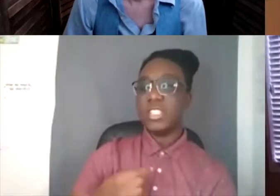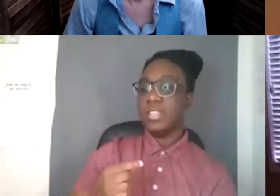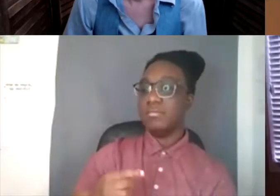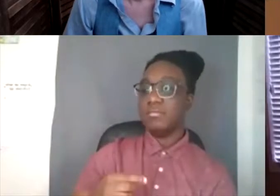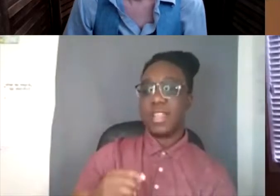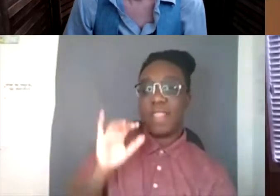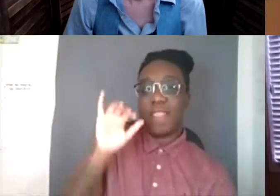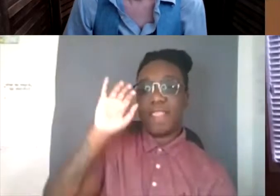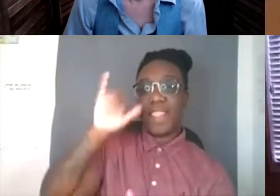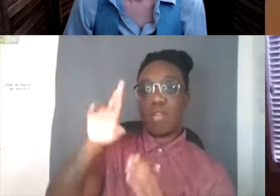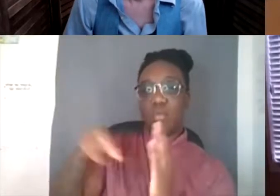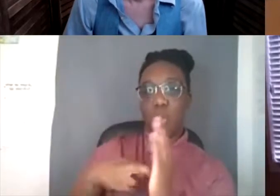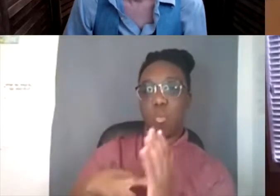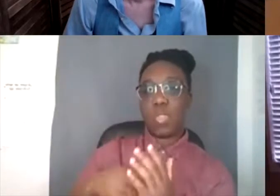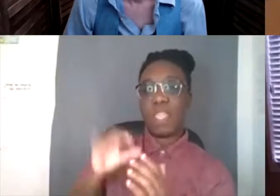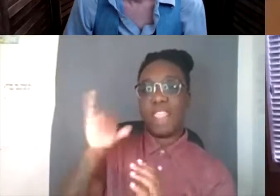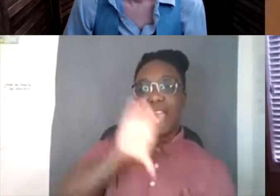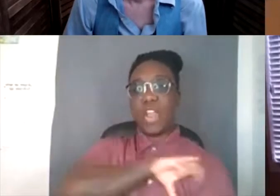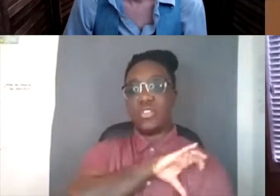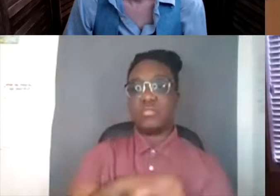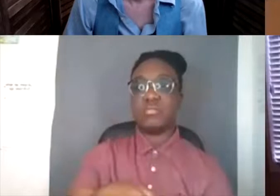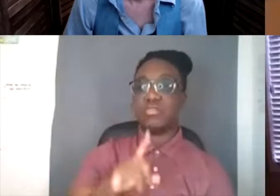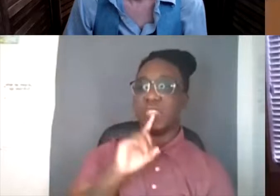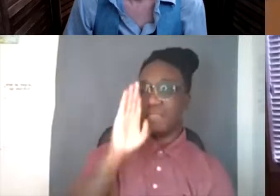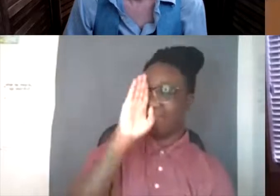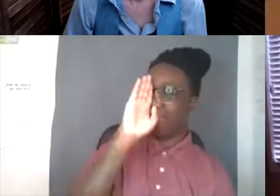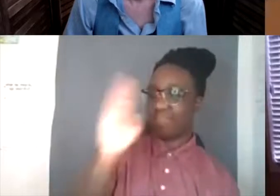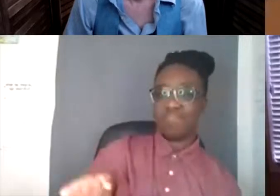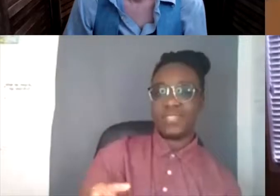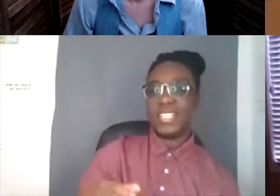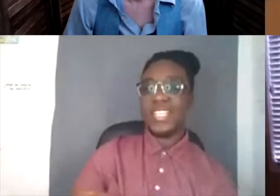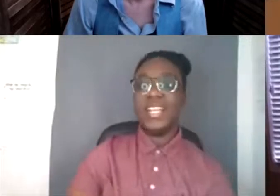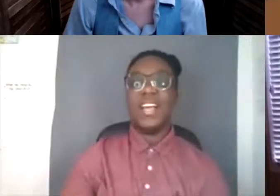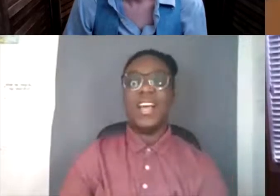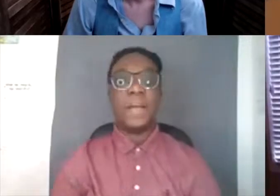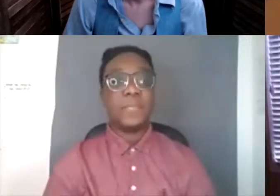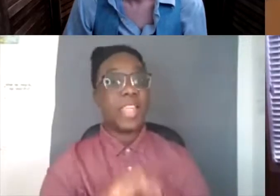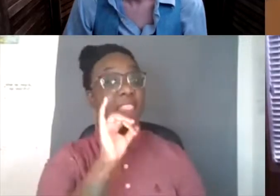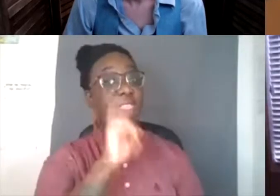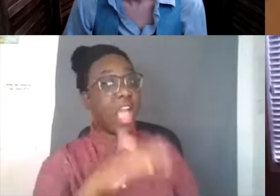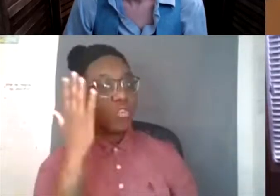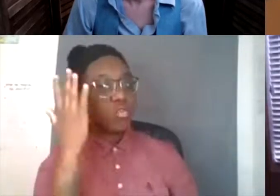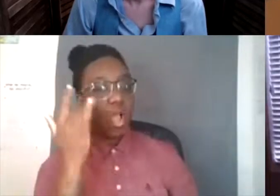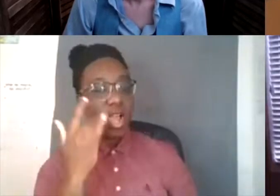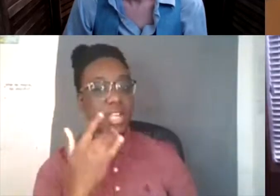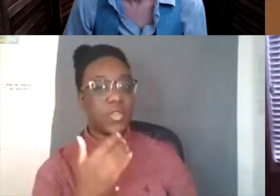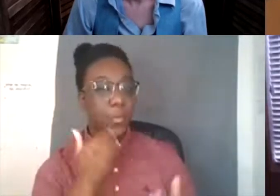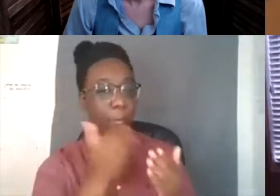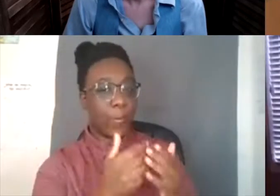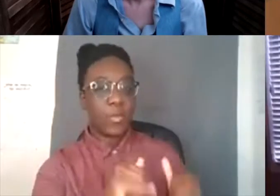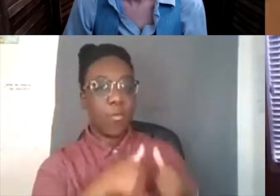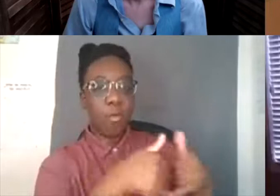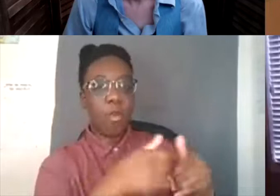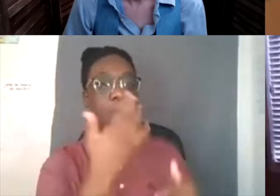was, you know? There's nothing charming about her. And that's why you got nominated, because it was so different from Mrs. Cunningham. It was